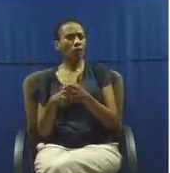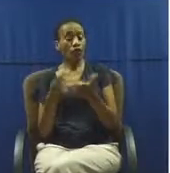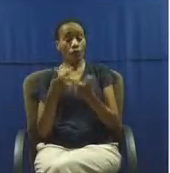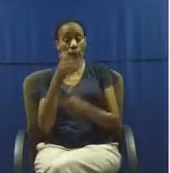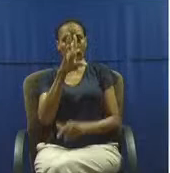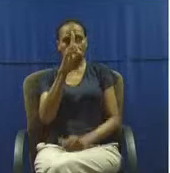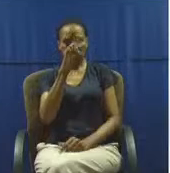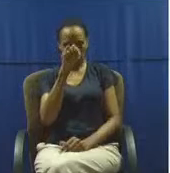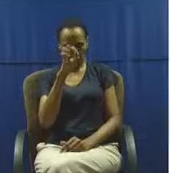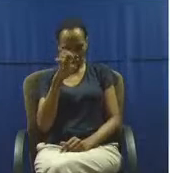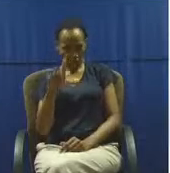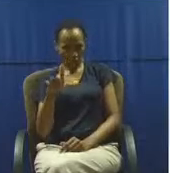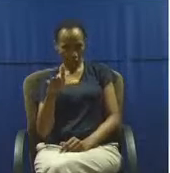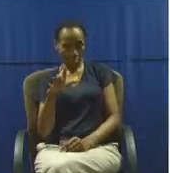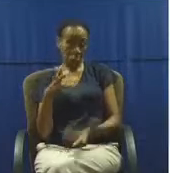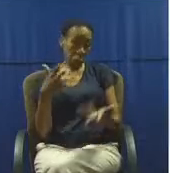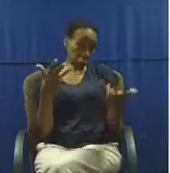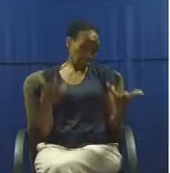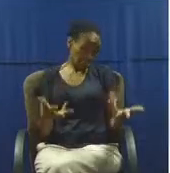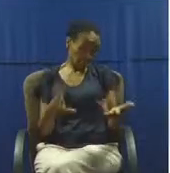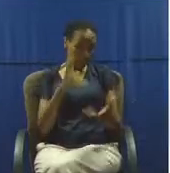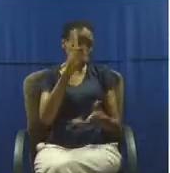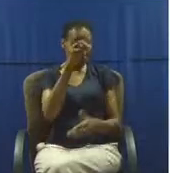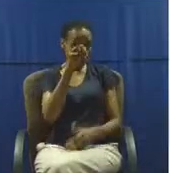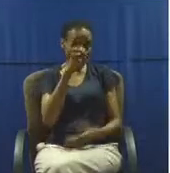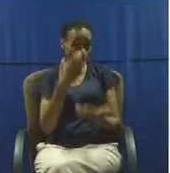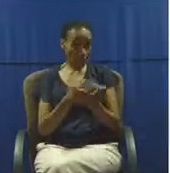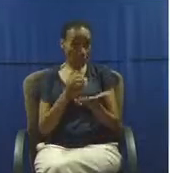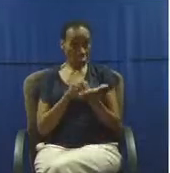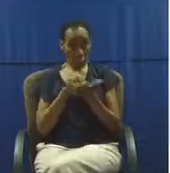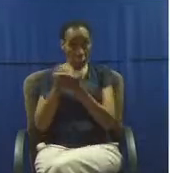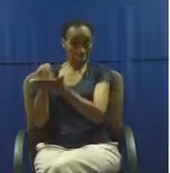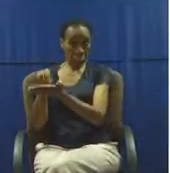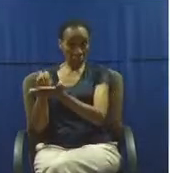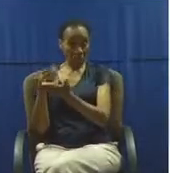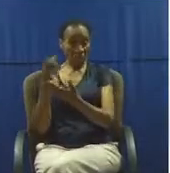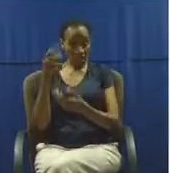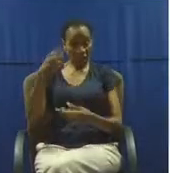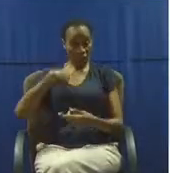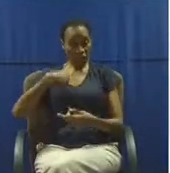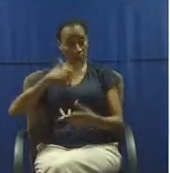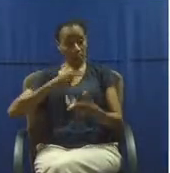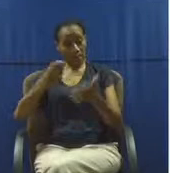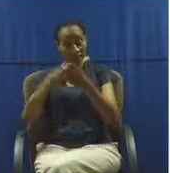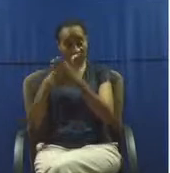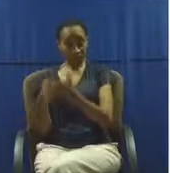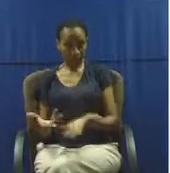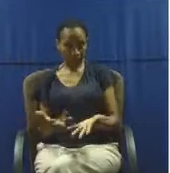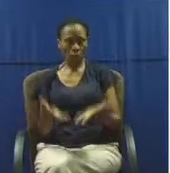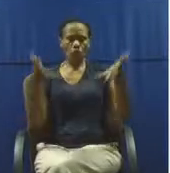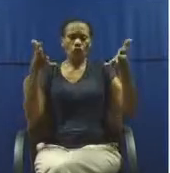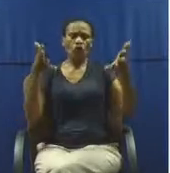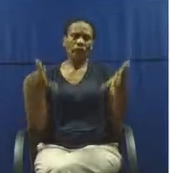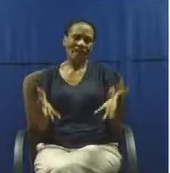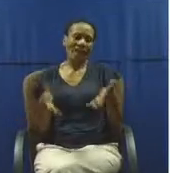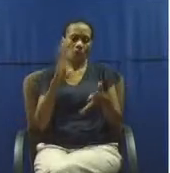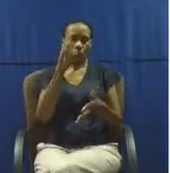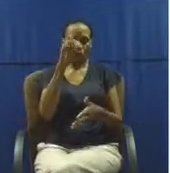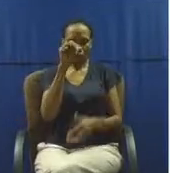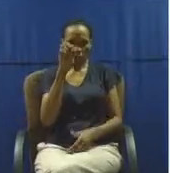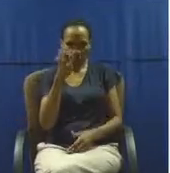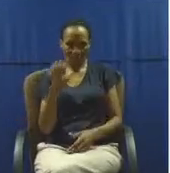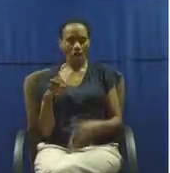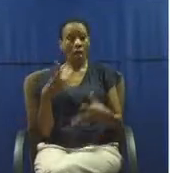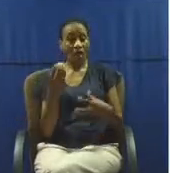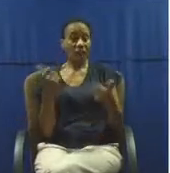Dinel. Would Dinel be able to deliver? Now, Dinel has run into a financial problem and a